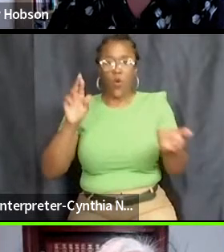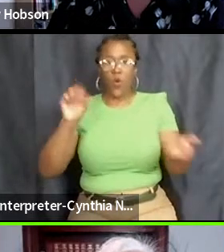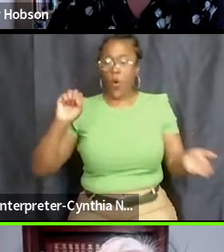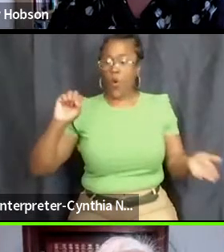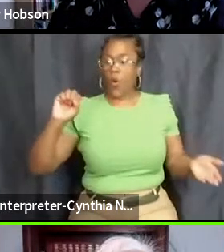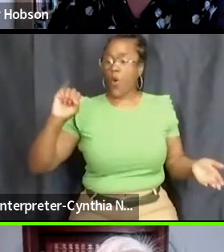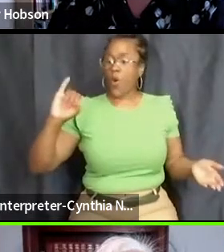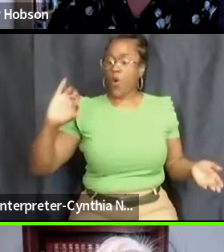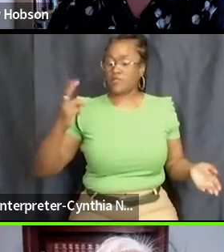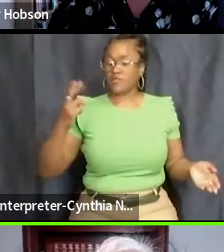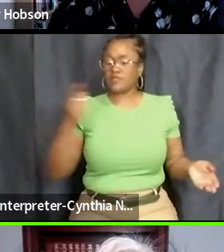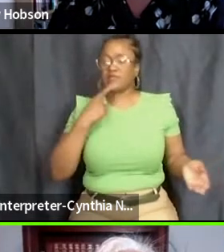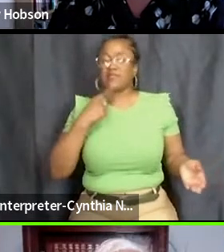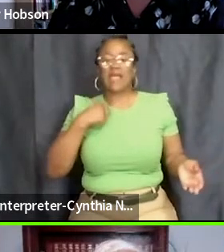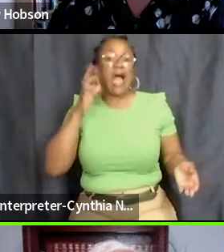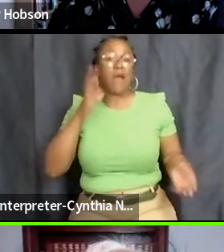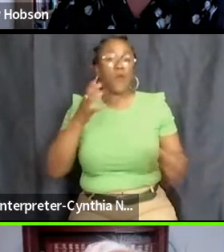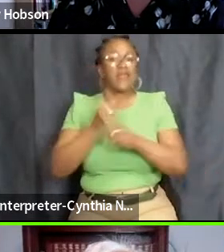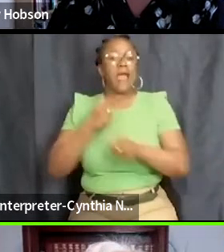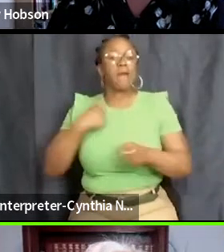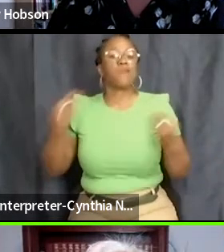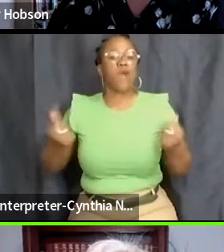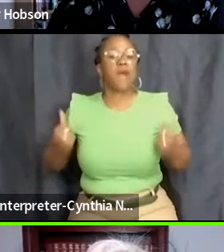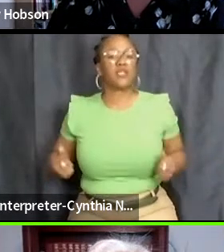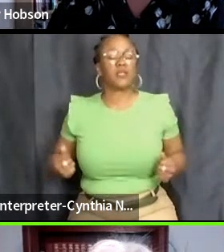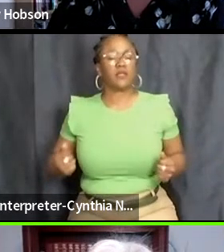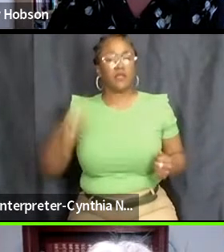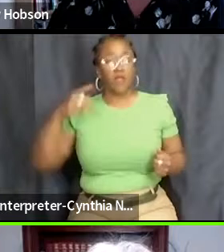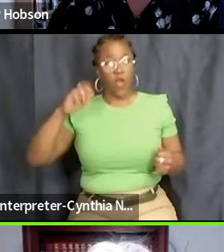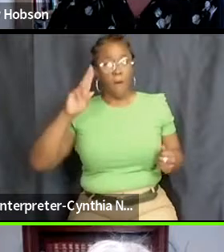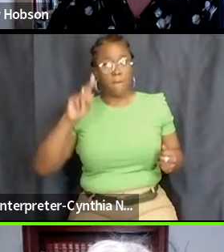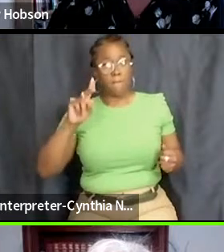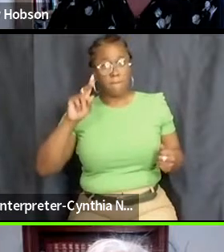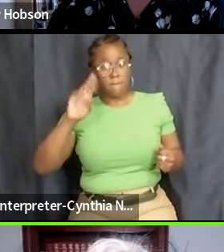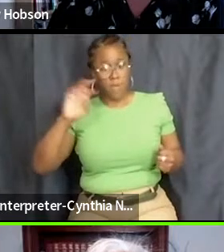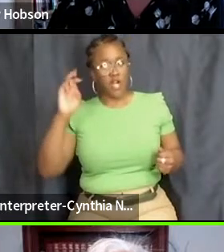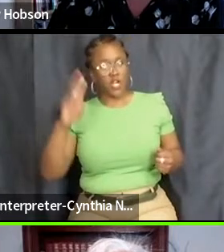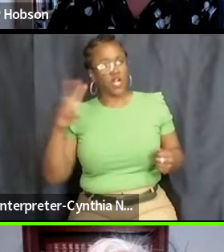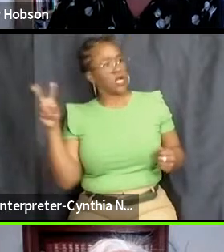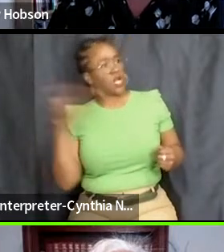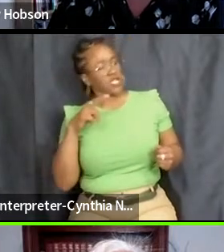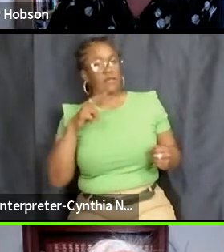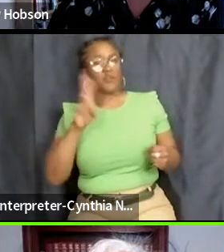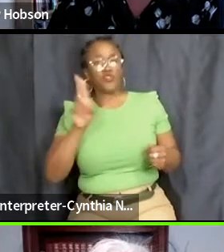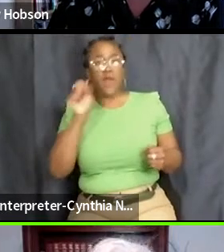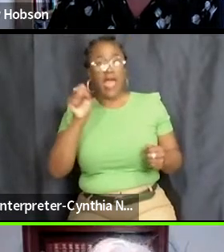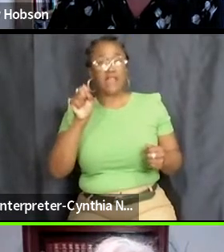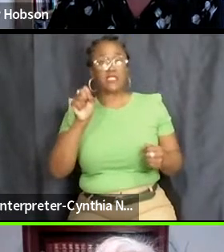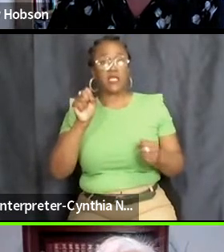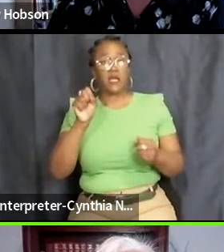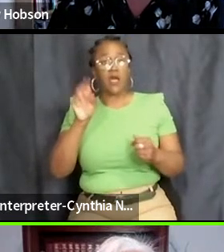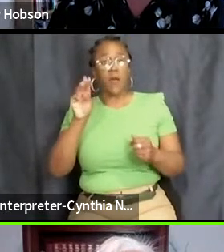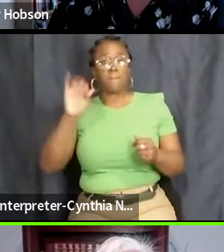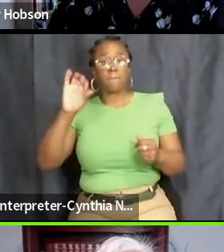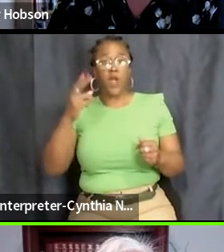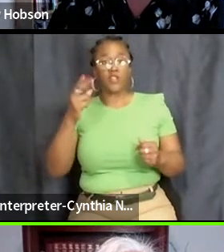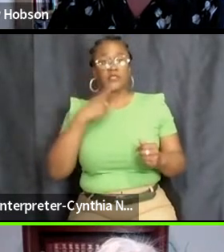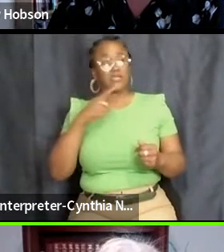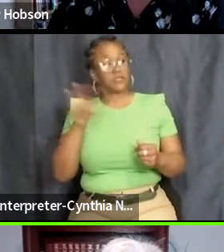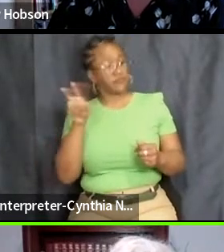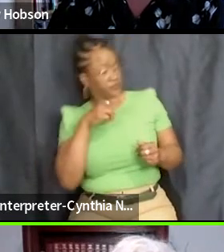"I'm going to get my property." And Parker looks at him with the US Marshal standing next to him. He said, "I'm gonna tell you what, old